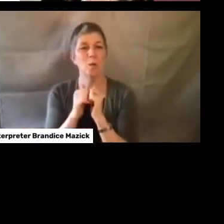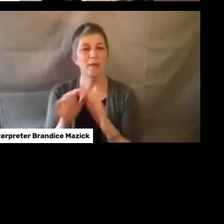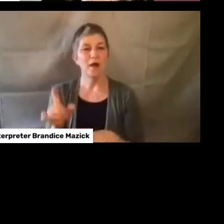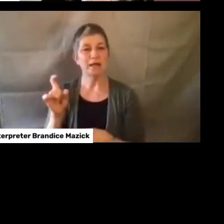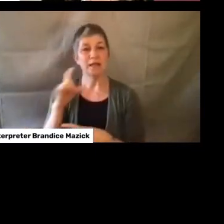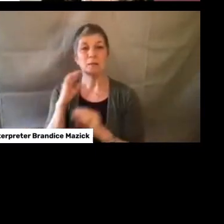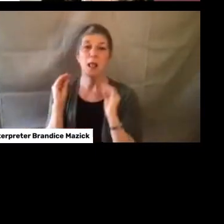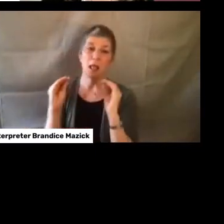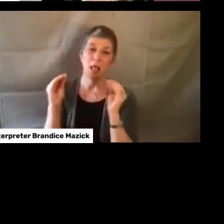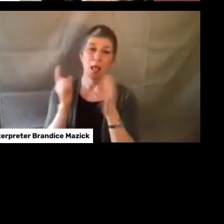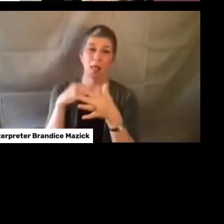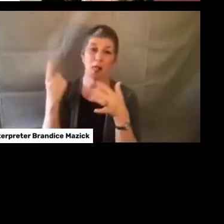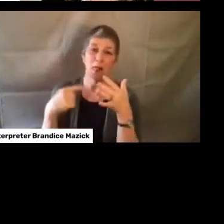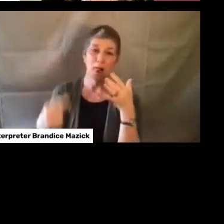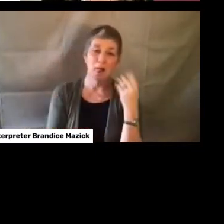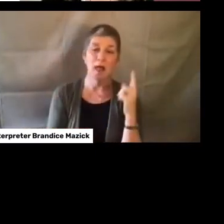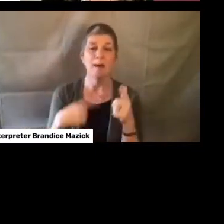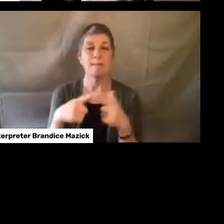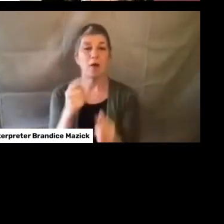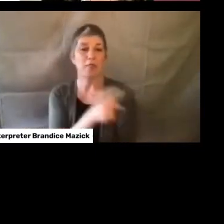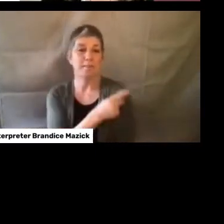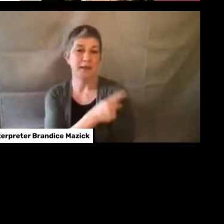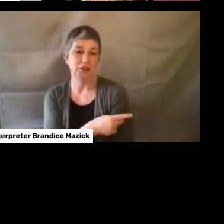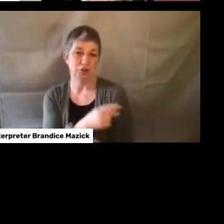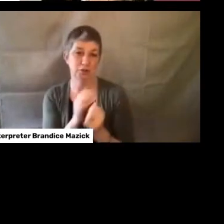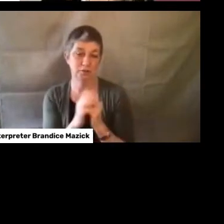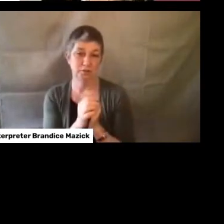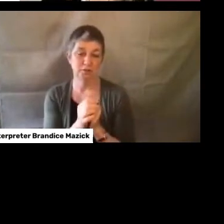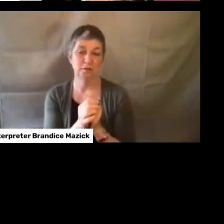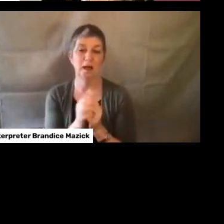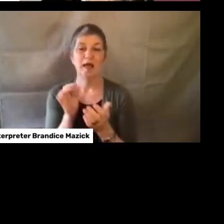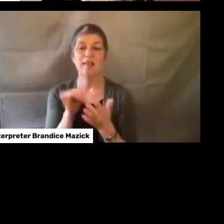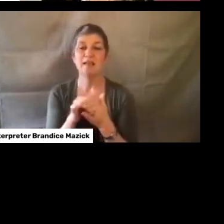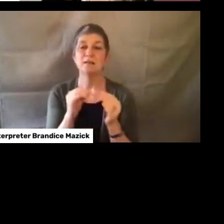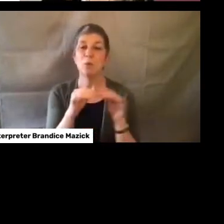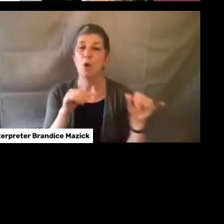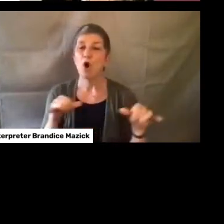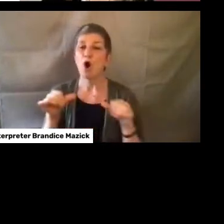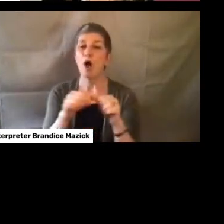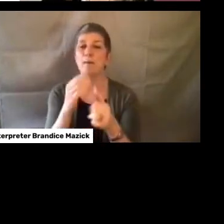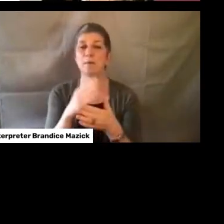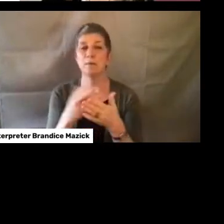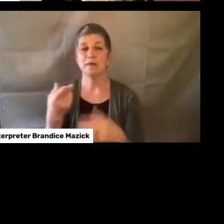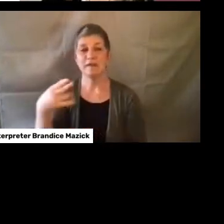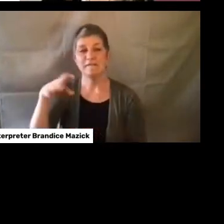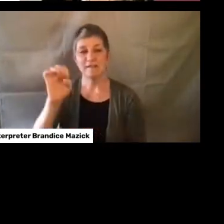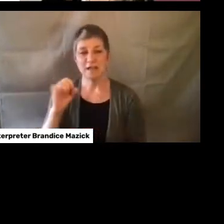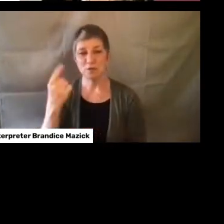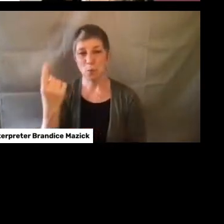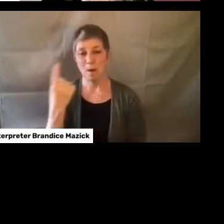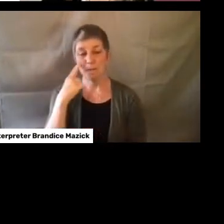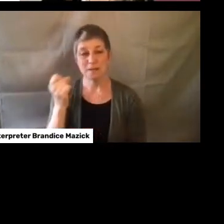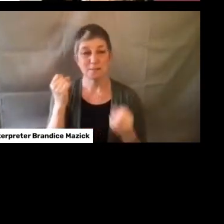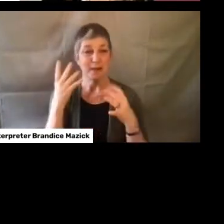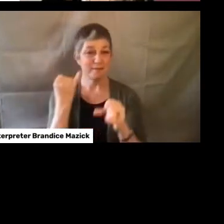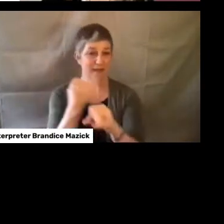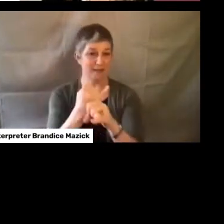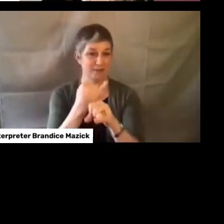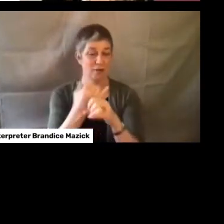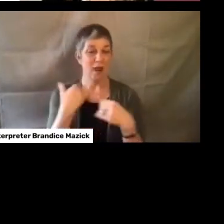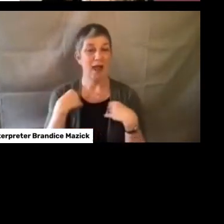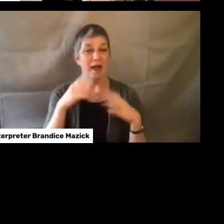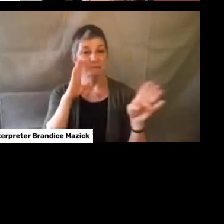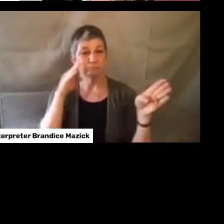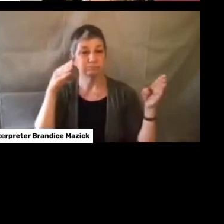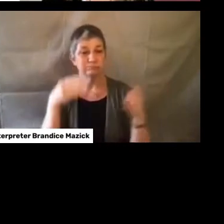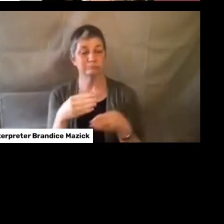re-educated about the patient. This is a little more common with phase 1 trials because many of the institutions have